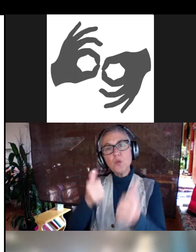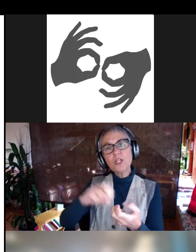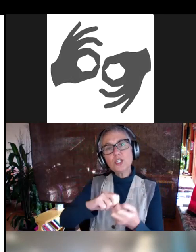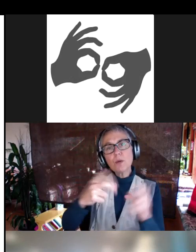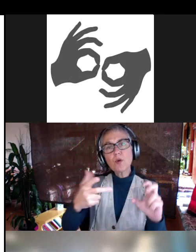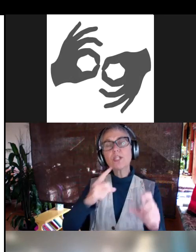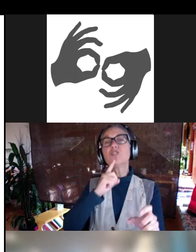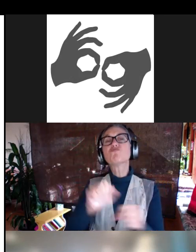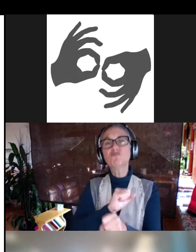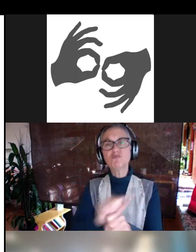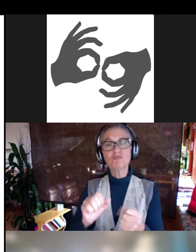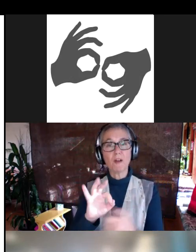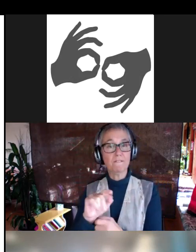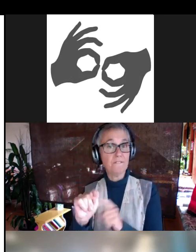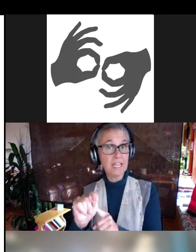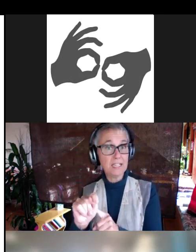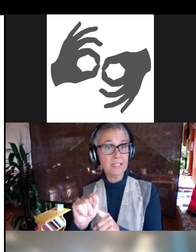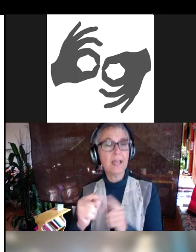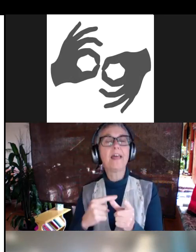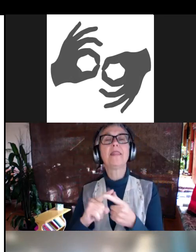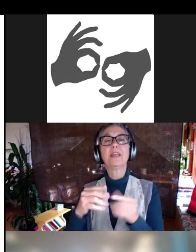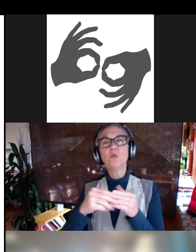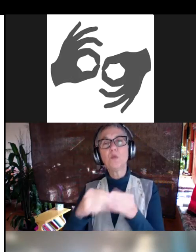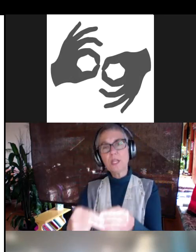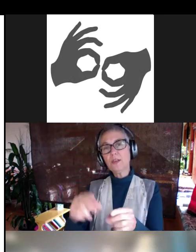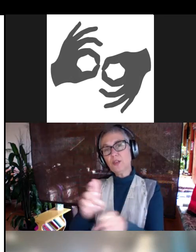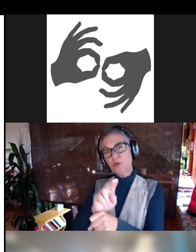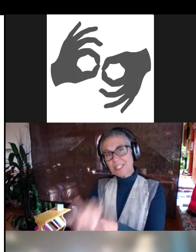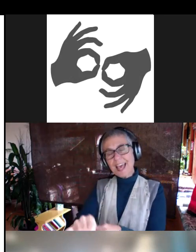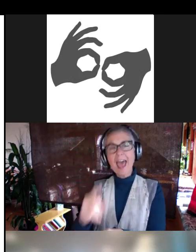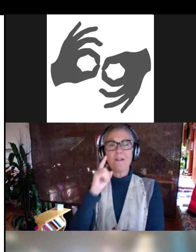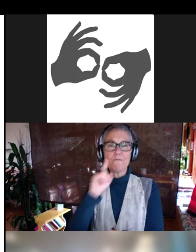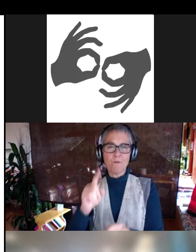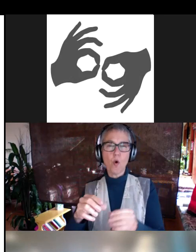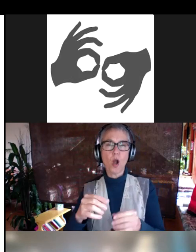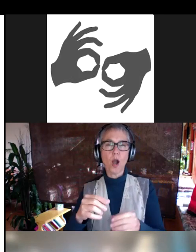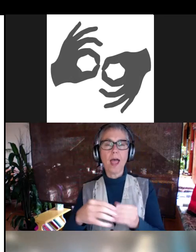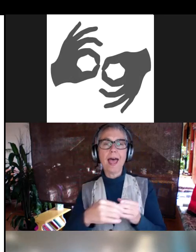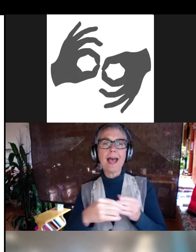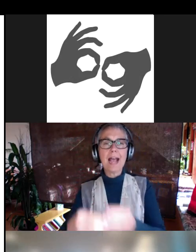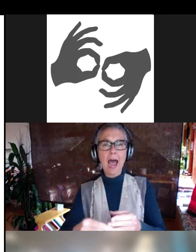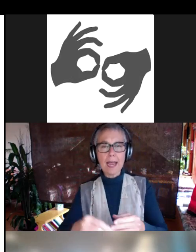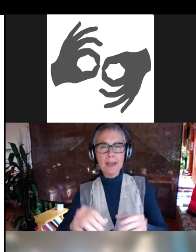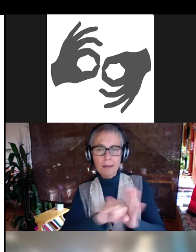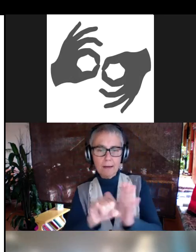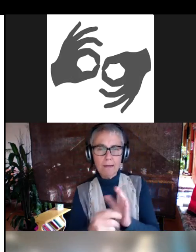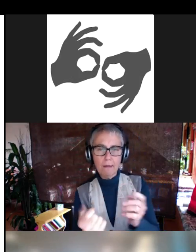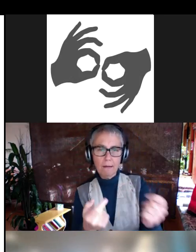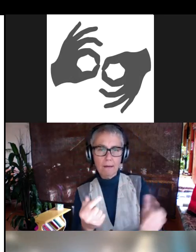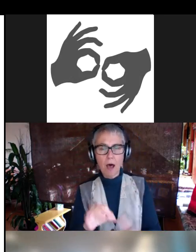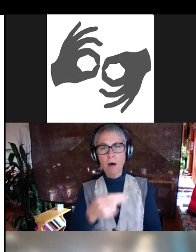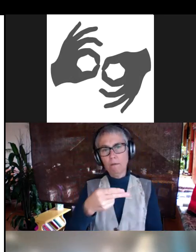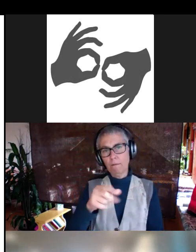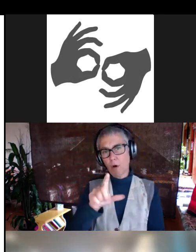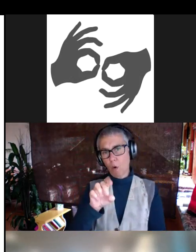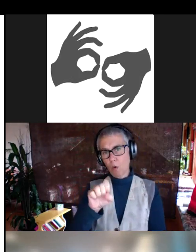that for guided collection of training data away from these holes. And so some examples of what might be used for this focused